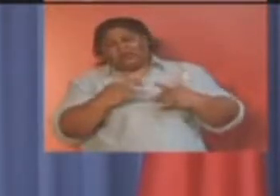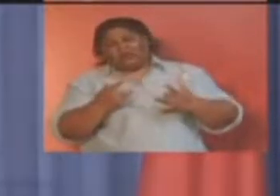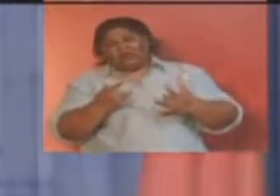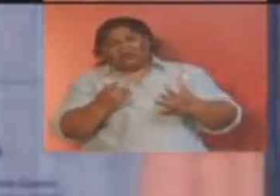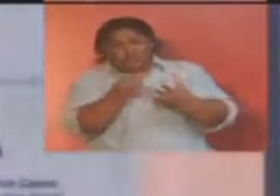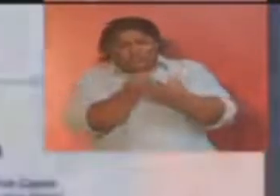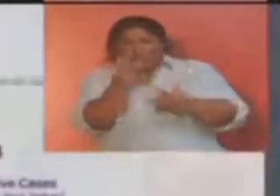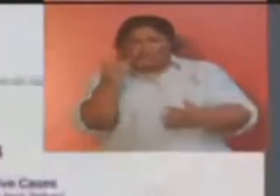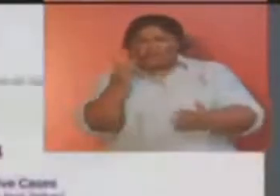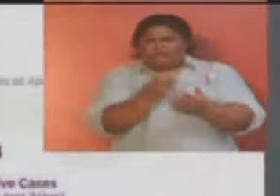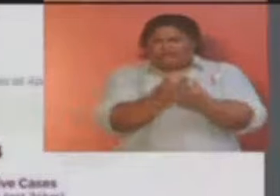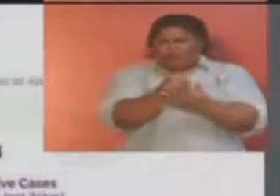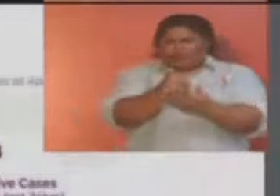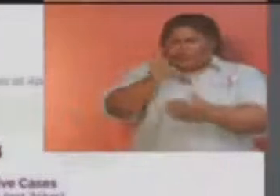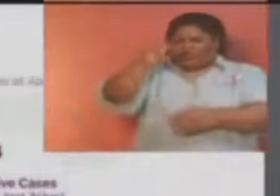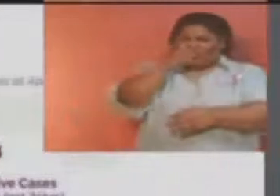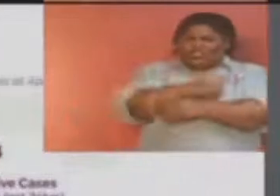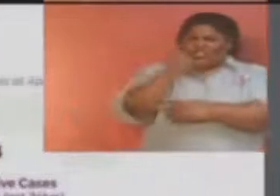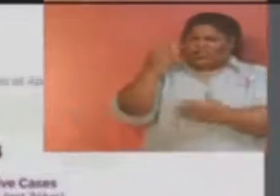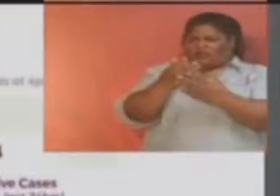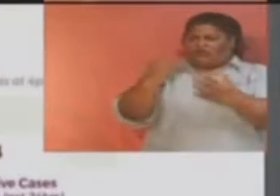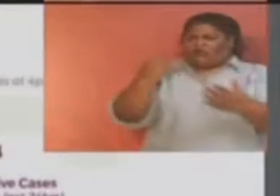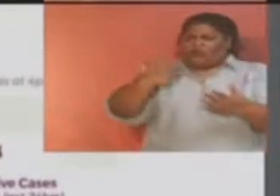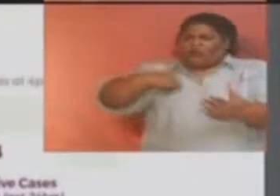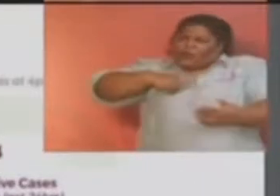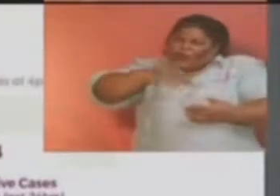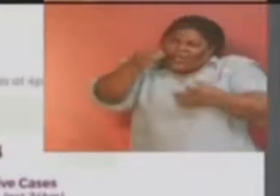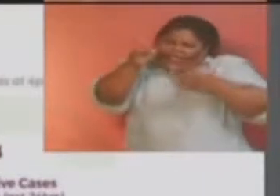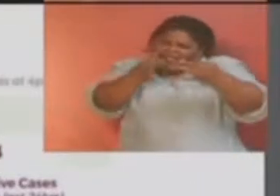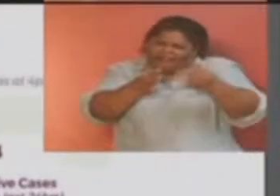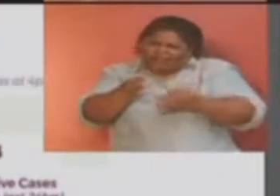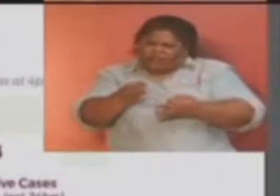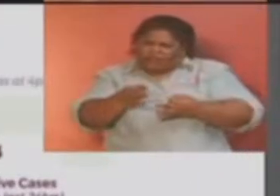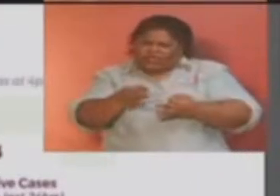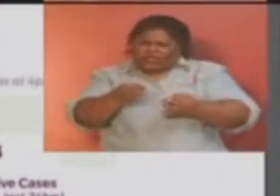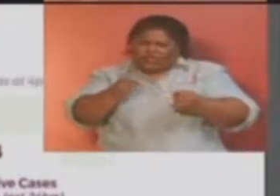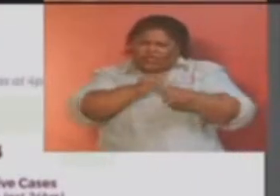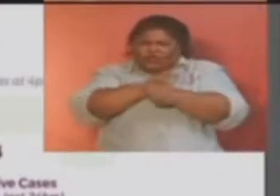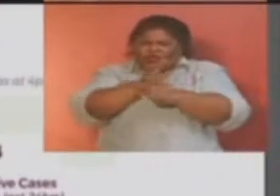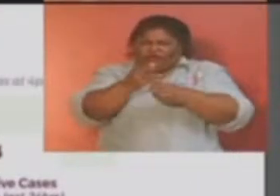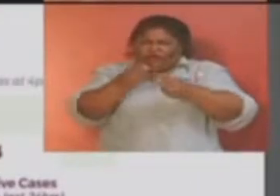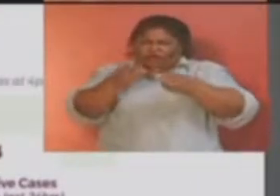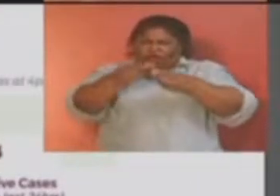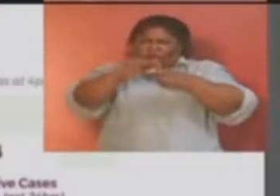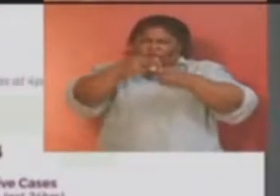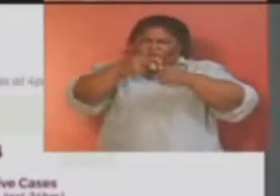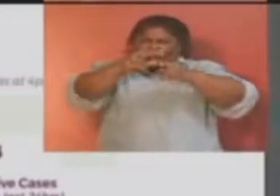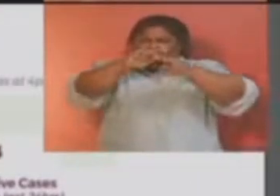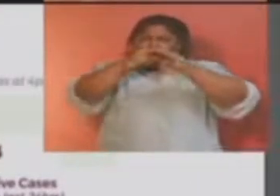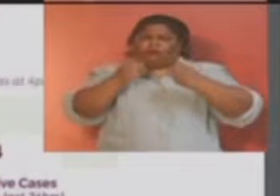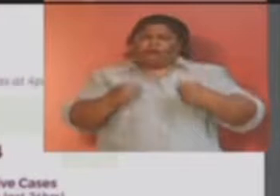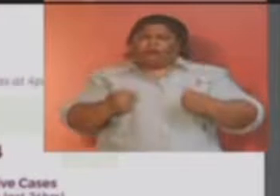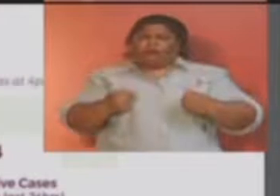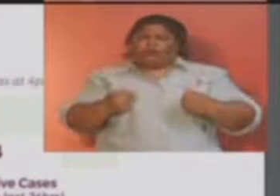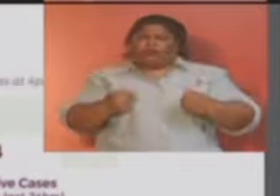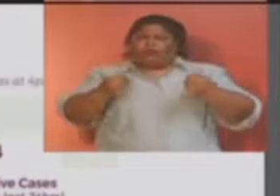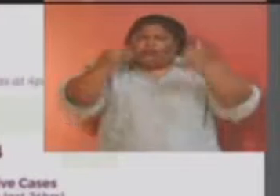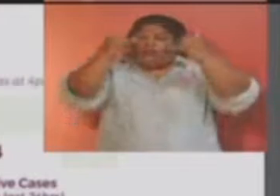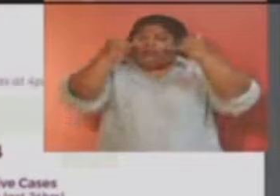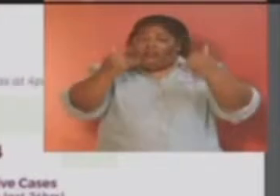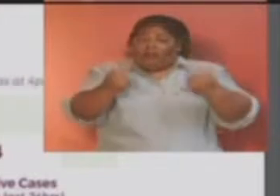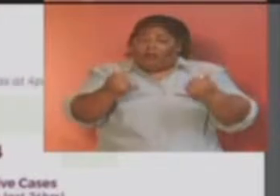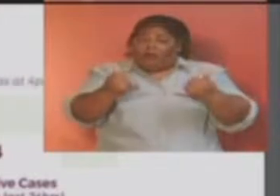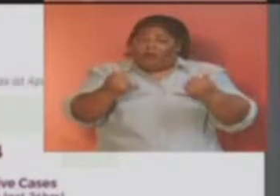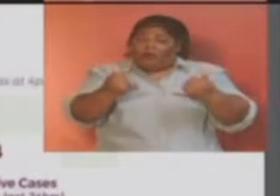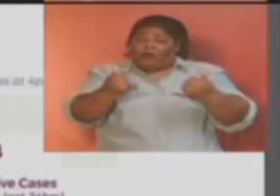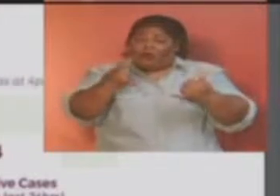we've been seeing trend-wise with respect to the numbers of cases and the situations projecting forward. What